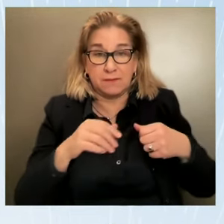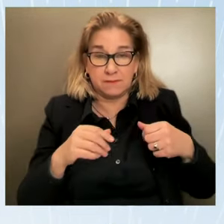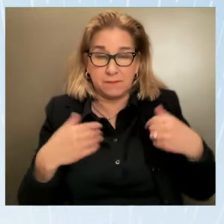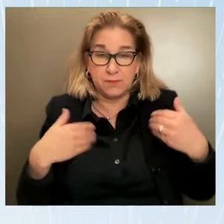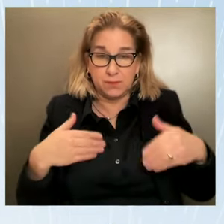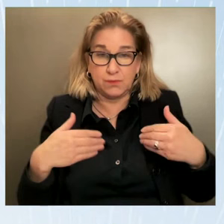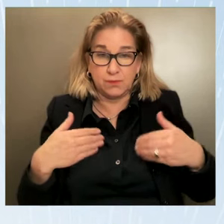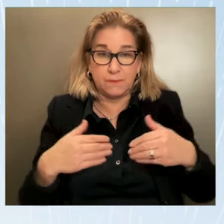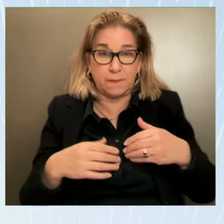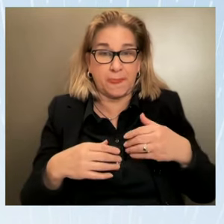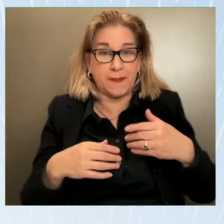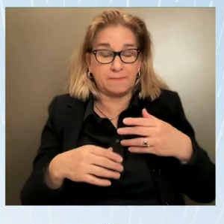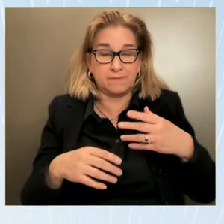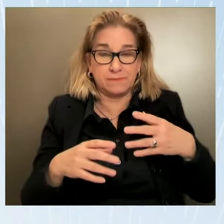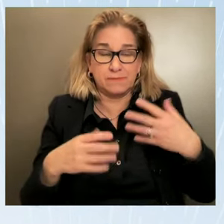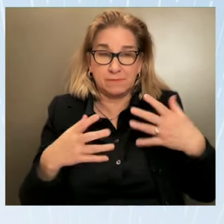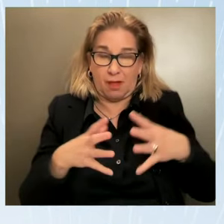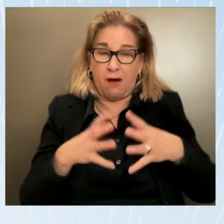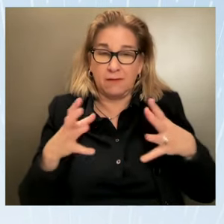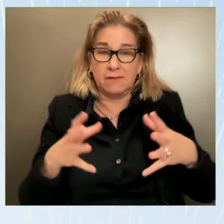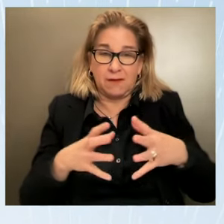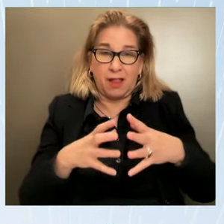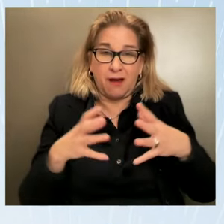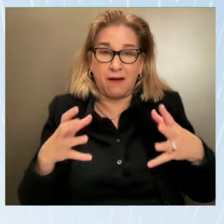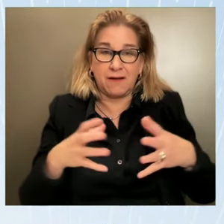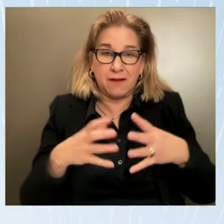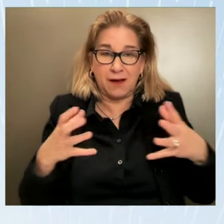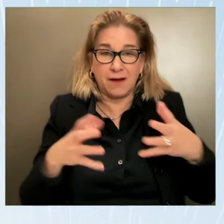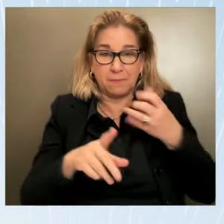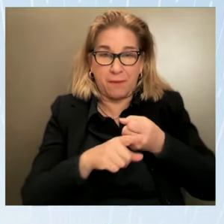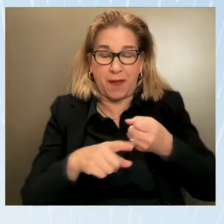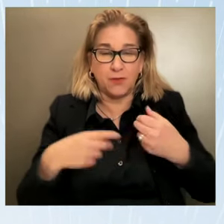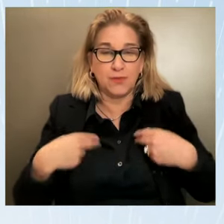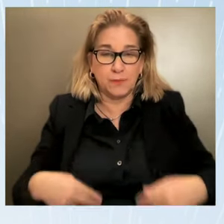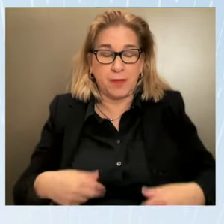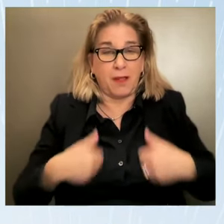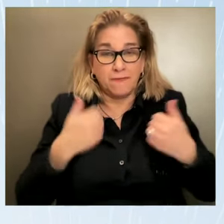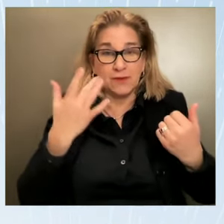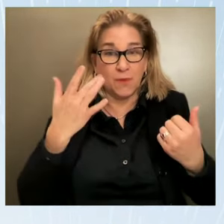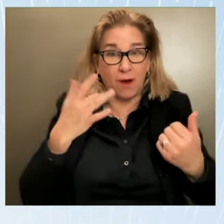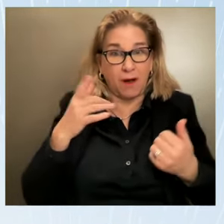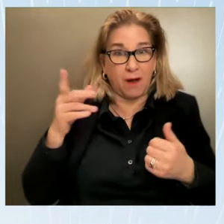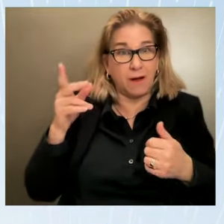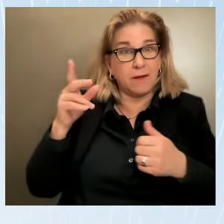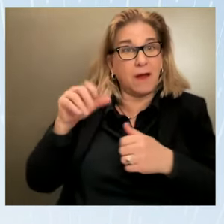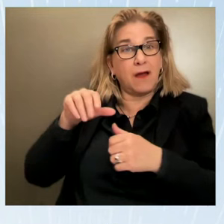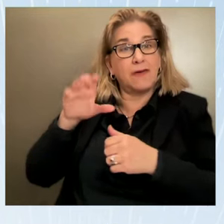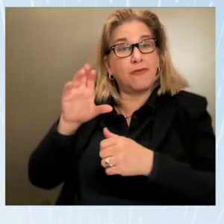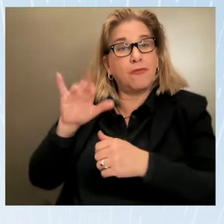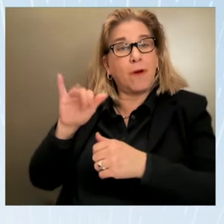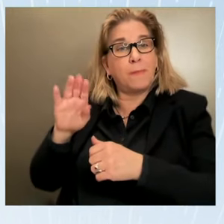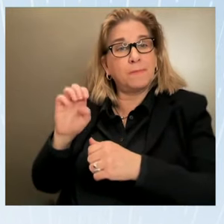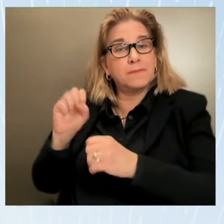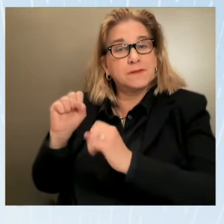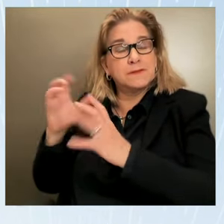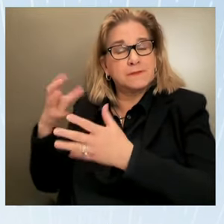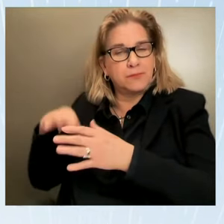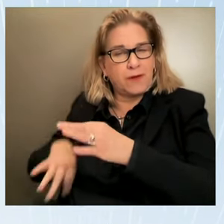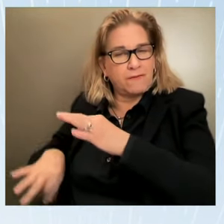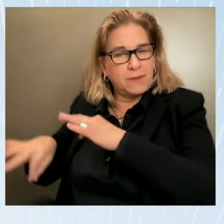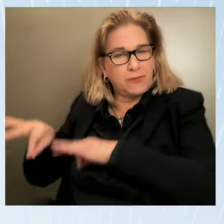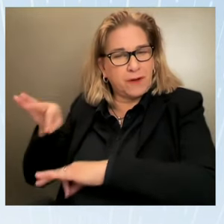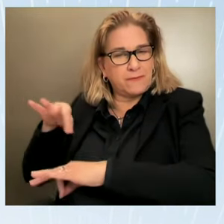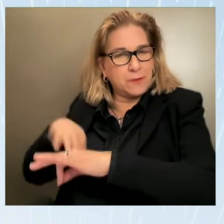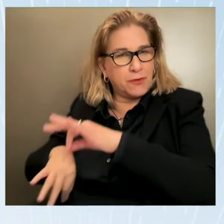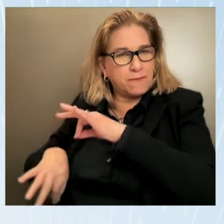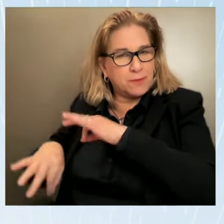profitable criminal enterprises. Last year, the Treasury Department identified money laundering linked to human trafficking as among the most significant